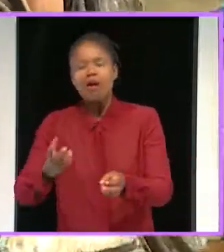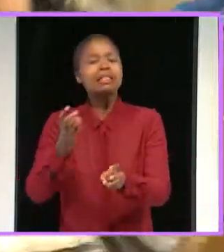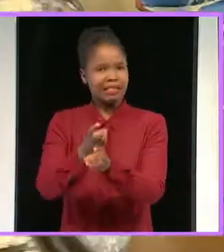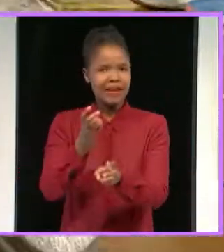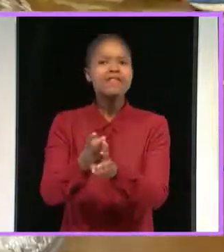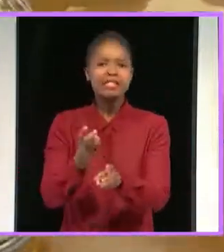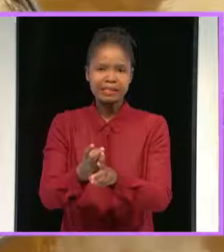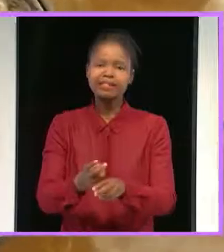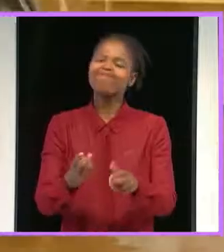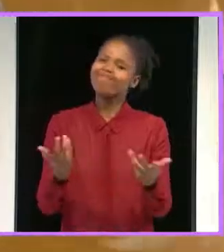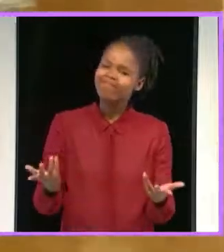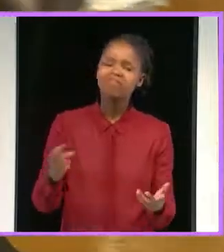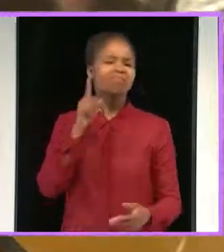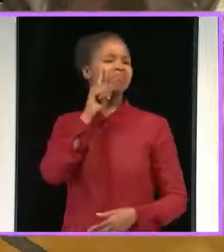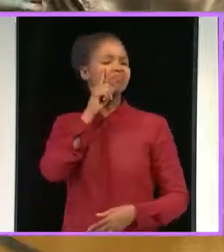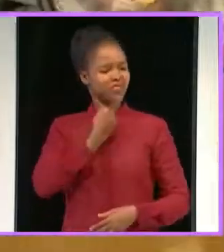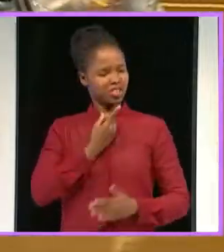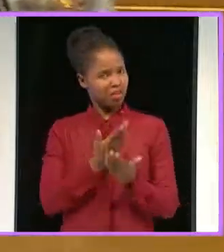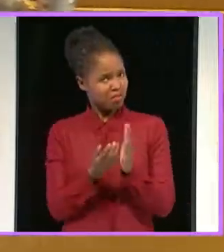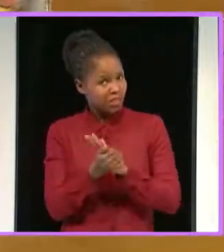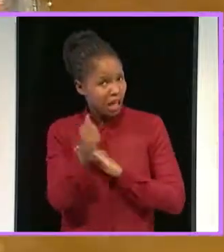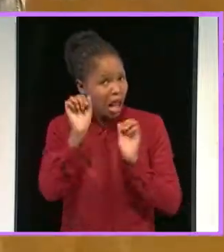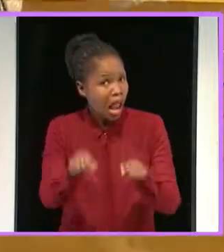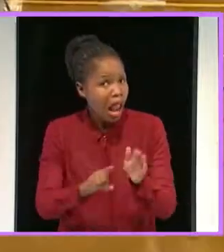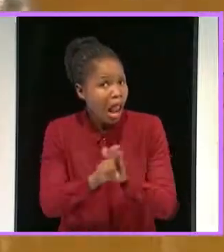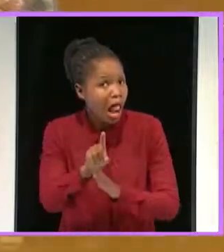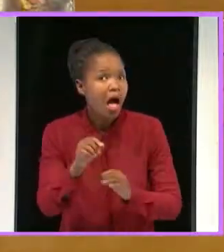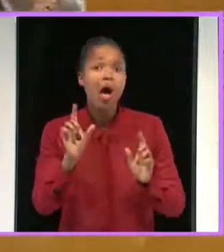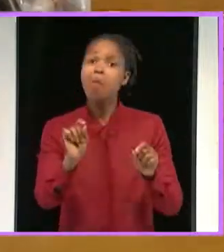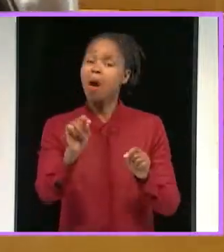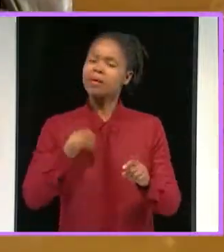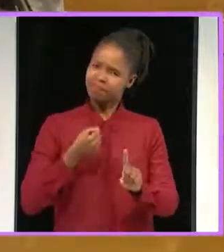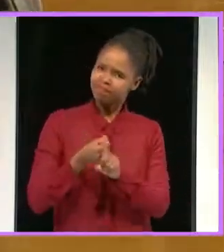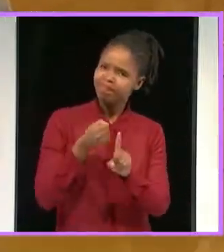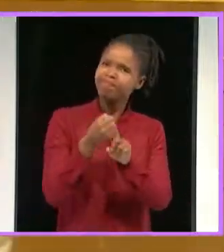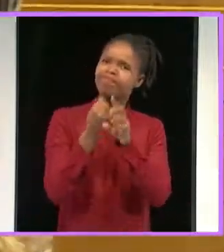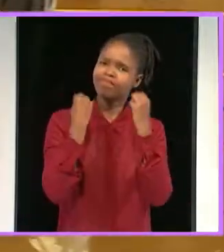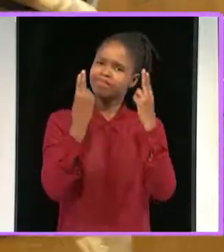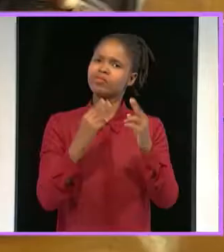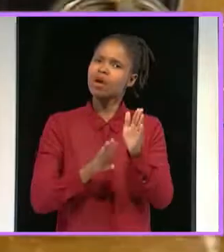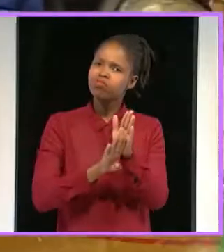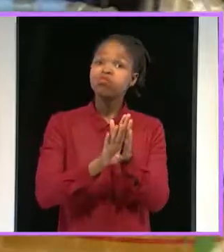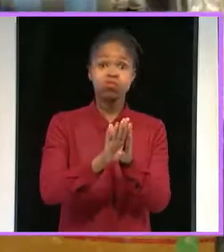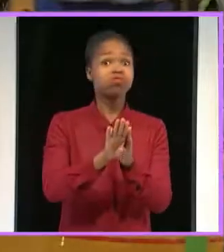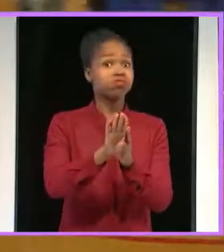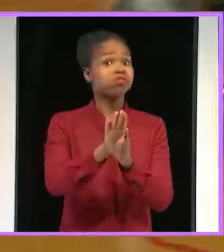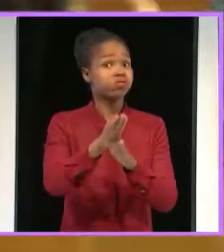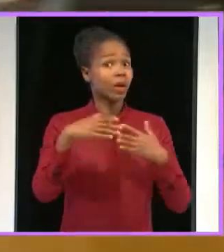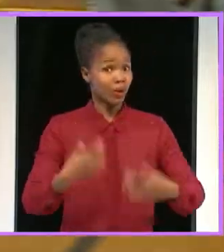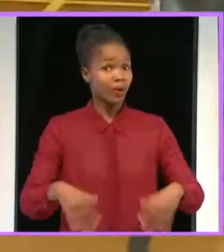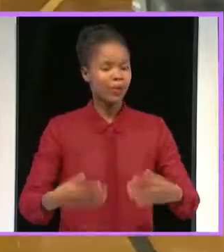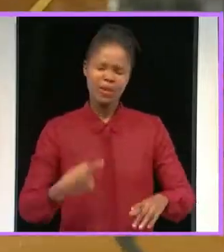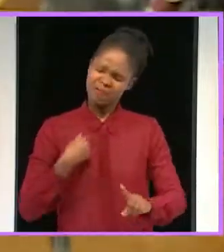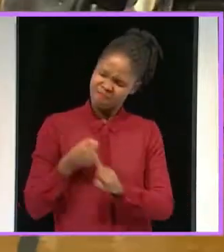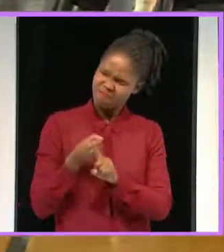I craved that just to see if I can do that, and the farther I pushed, the more I got out of it. So I just